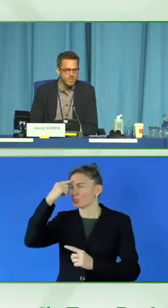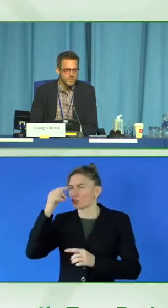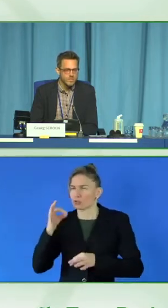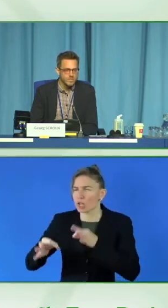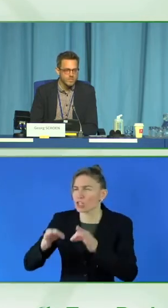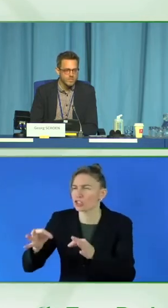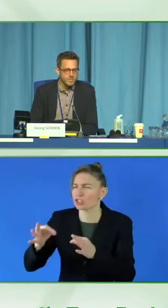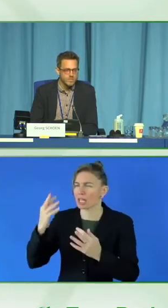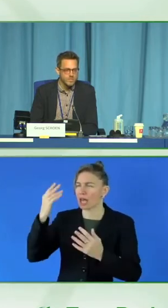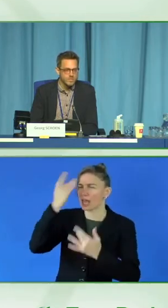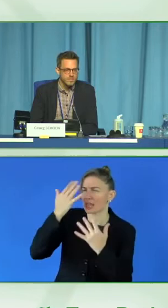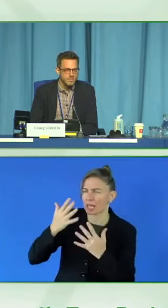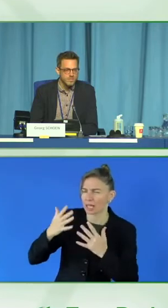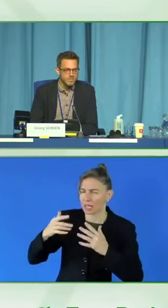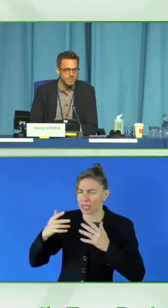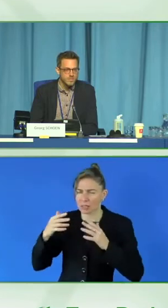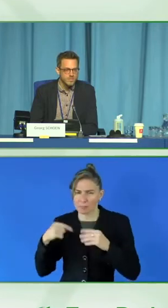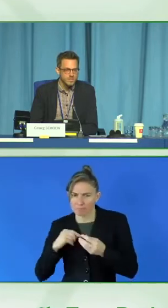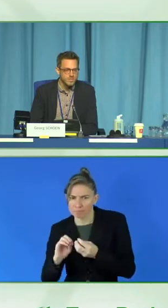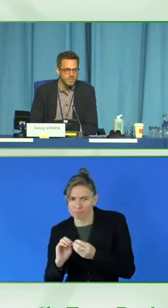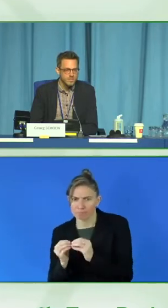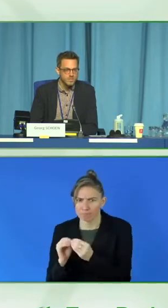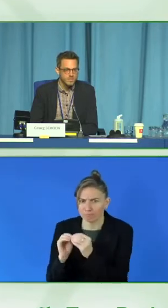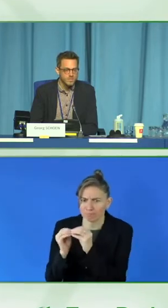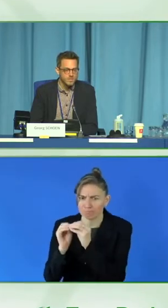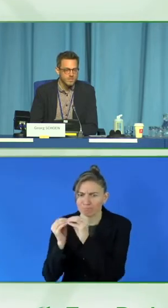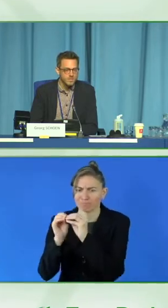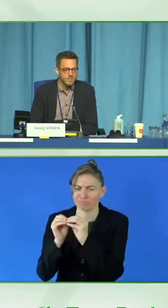I think a little bit about Omidyar and how we function in India.